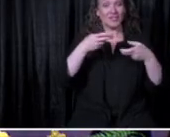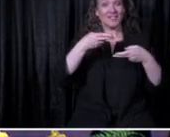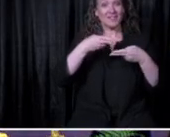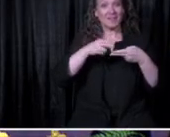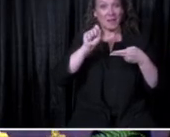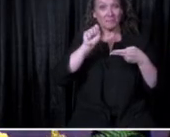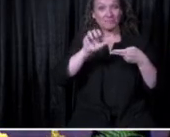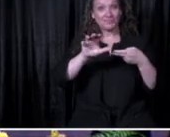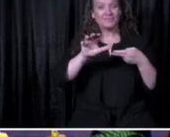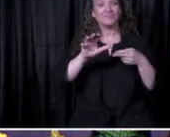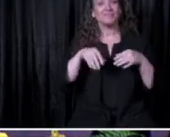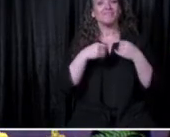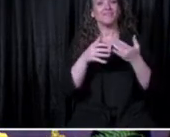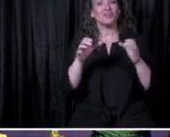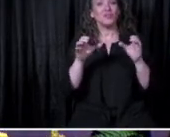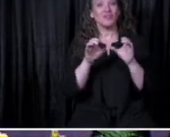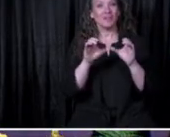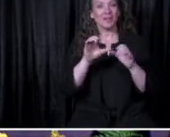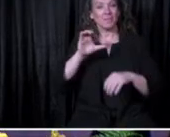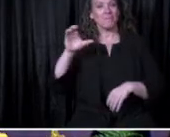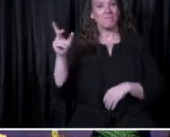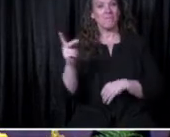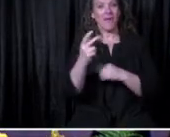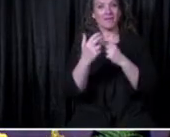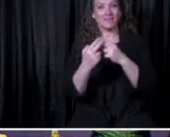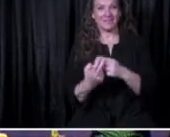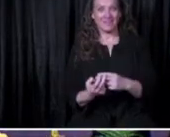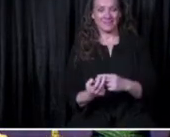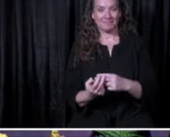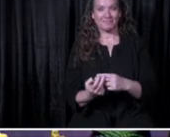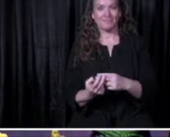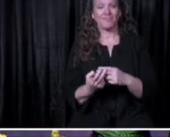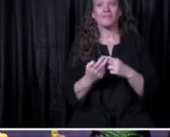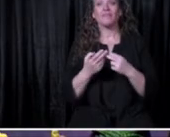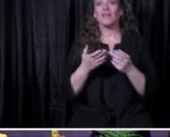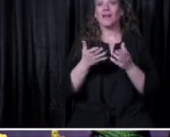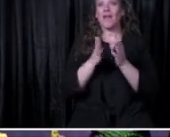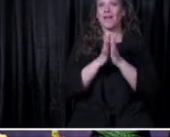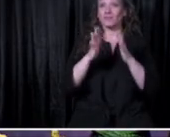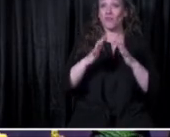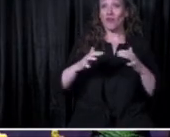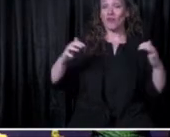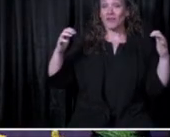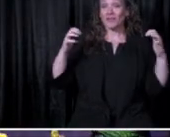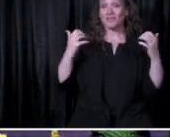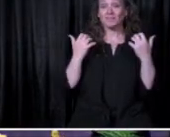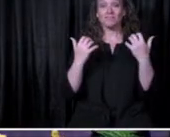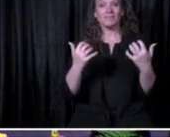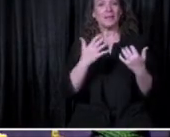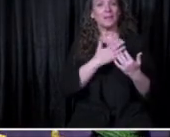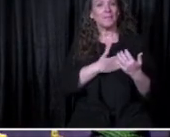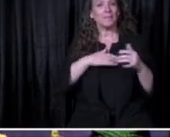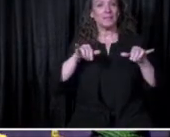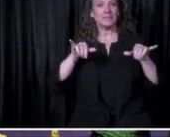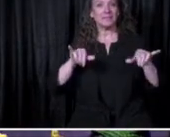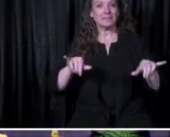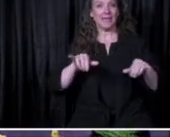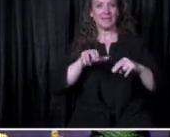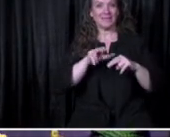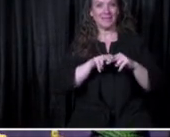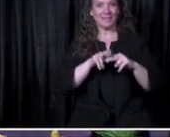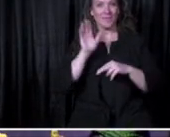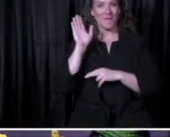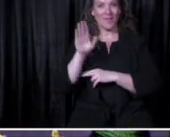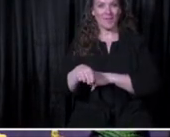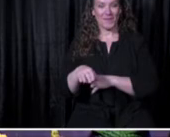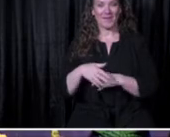their certificate and then return back to their seat. We ask that the audience and the graduates remain seated during their presentations. Faculty